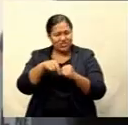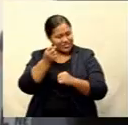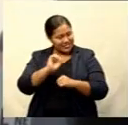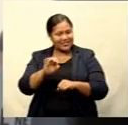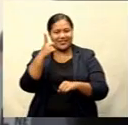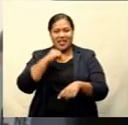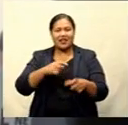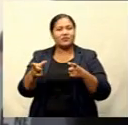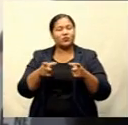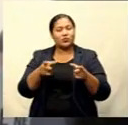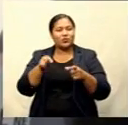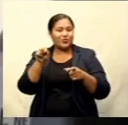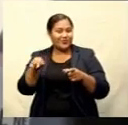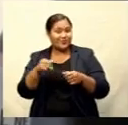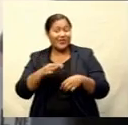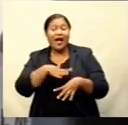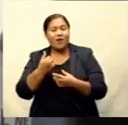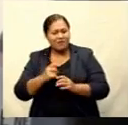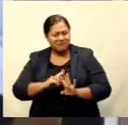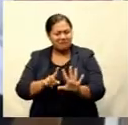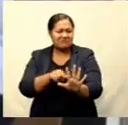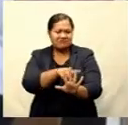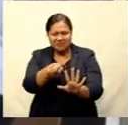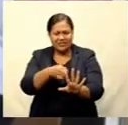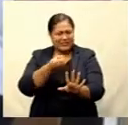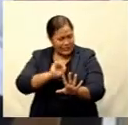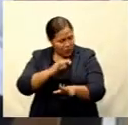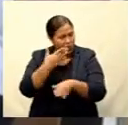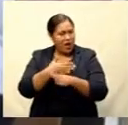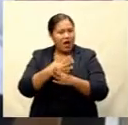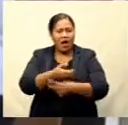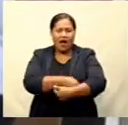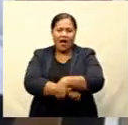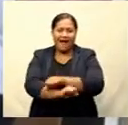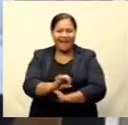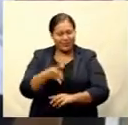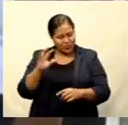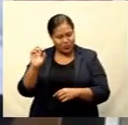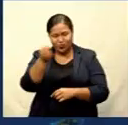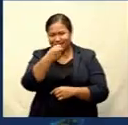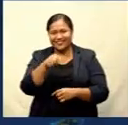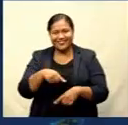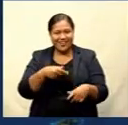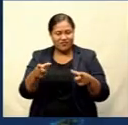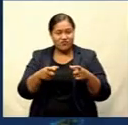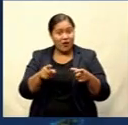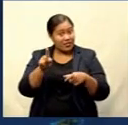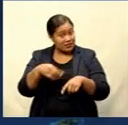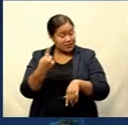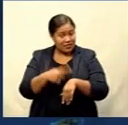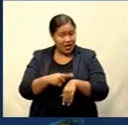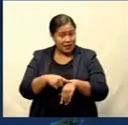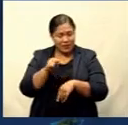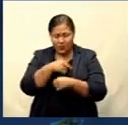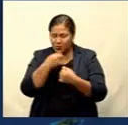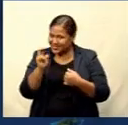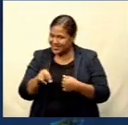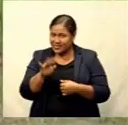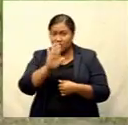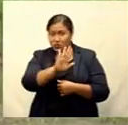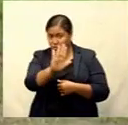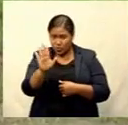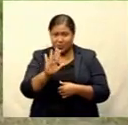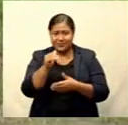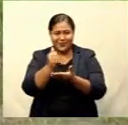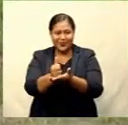against the virus. Our frontliners are still working to help us win the battle. This is the time that we need your support.